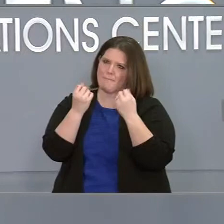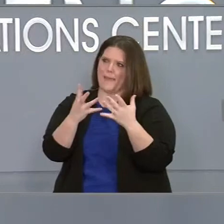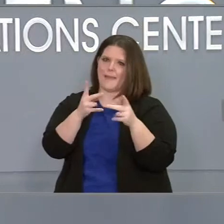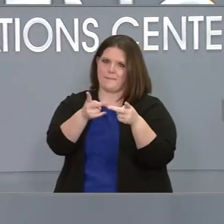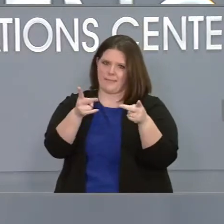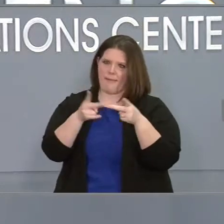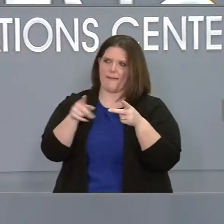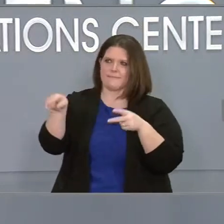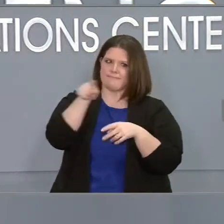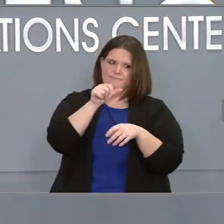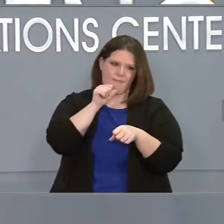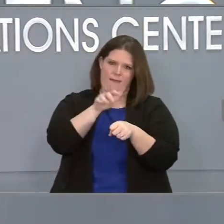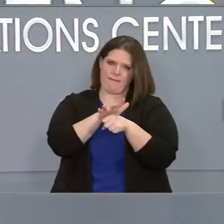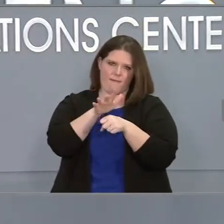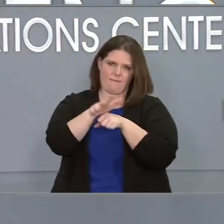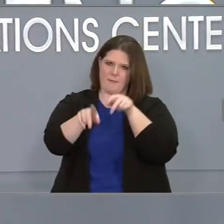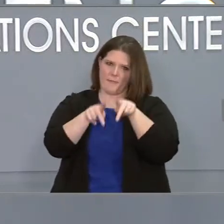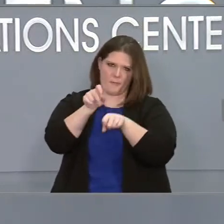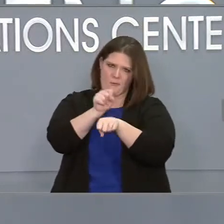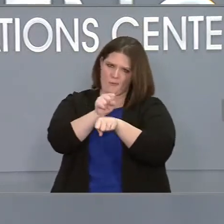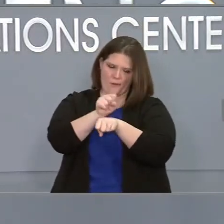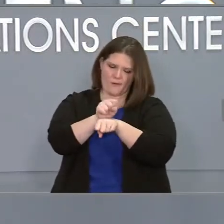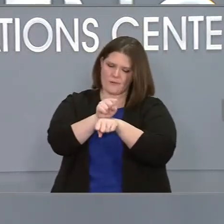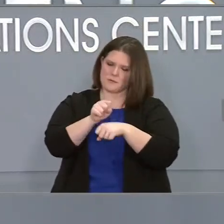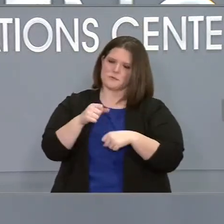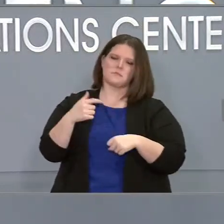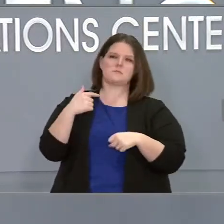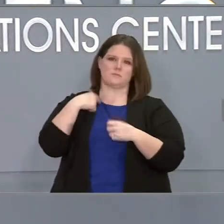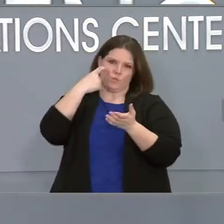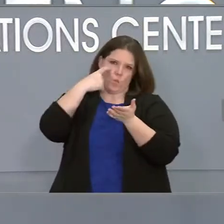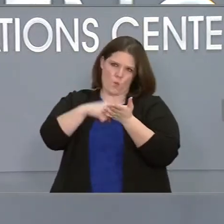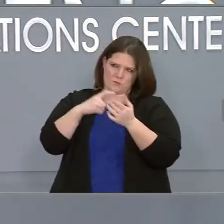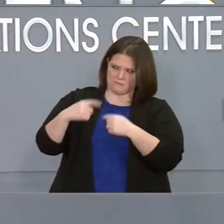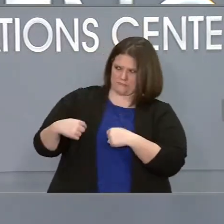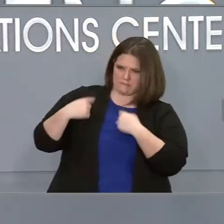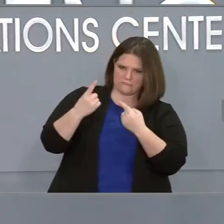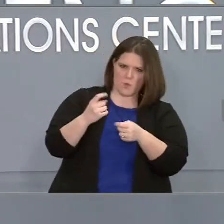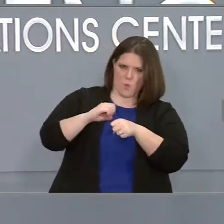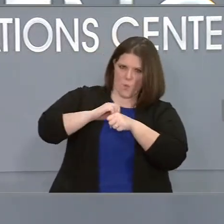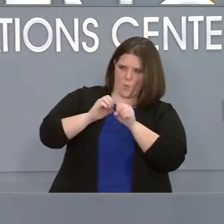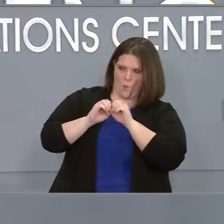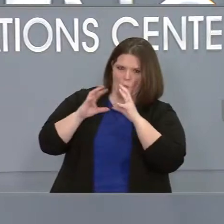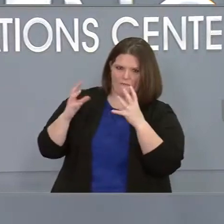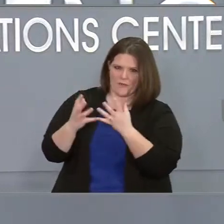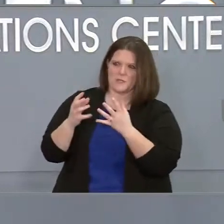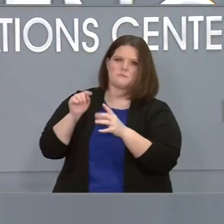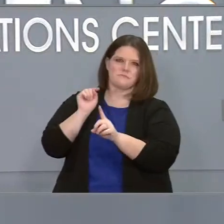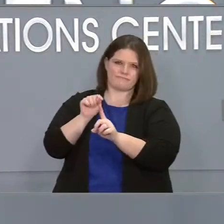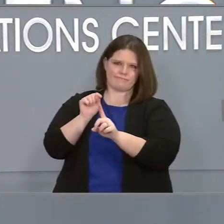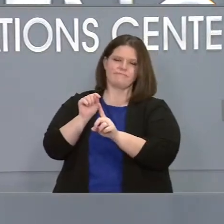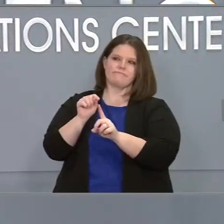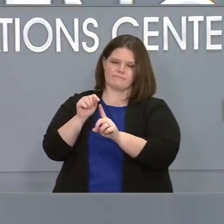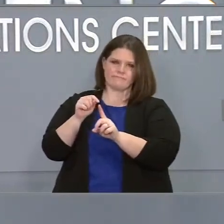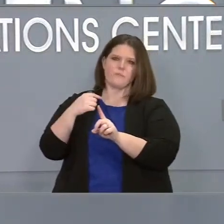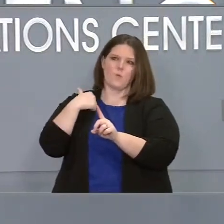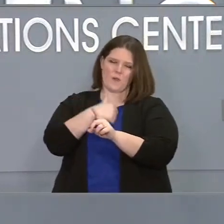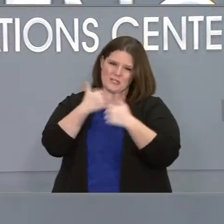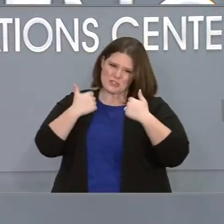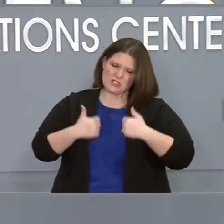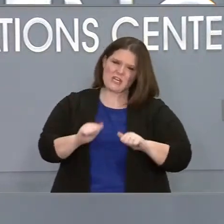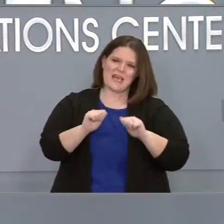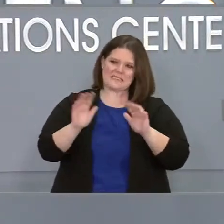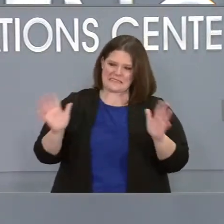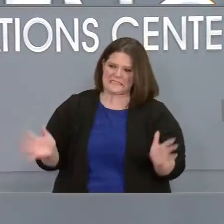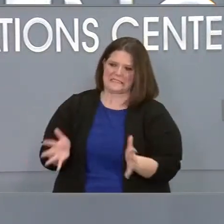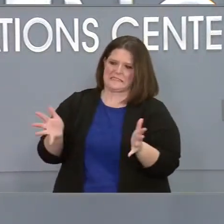is seeing that. And I think we've had that throughout the pandemic, and it's a lot of the work that the department has done collaboratively with